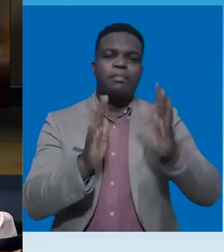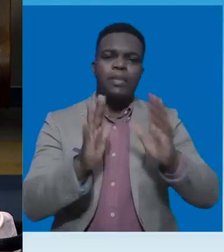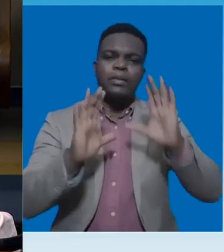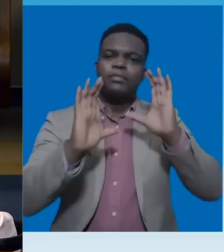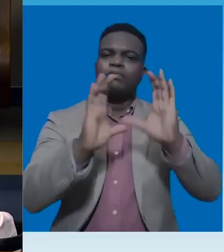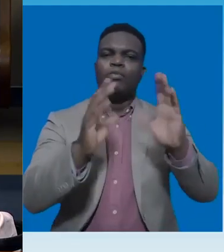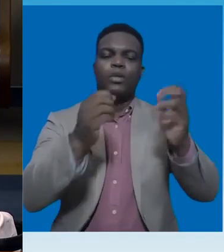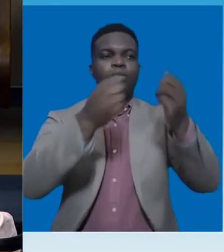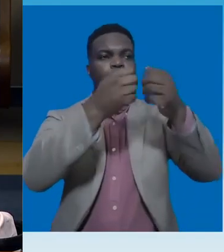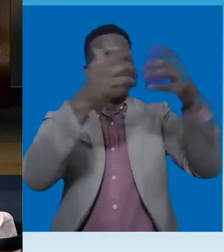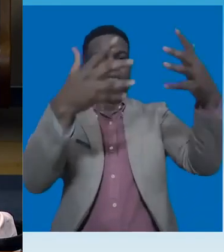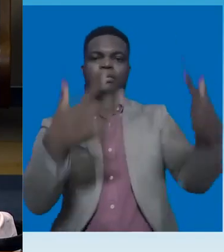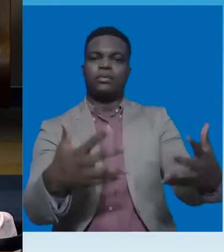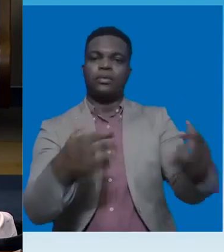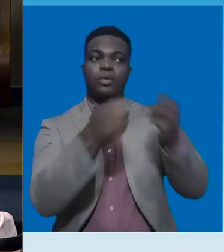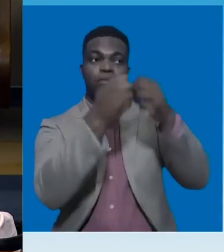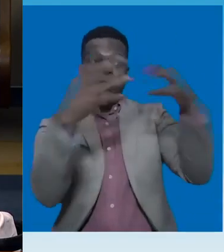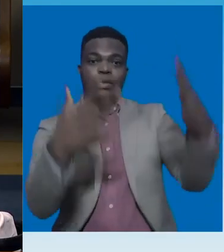drive consistent,